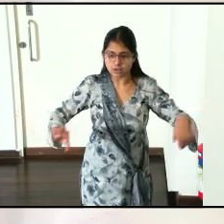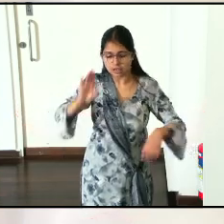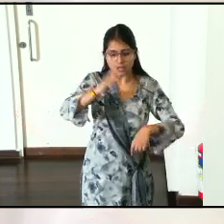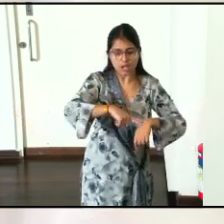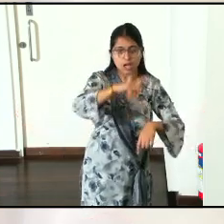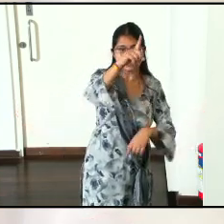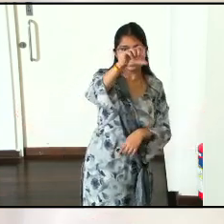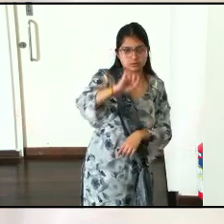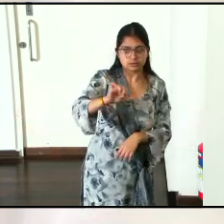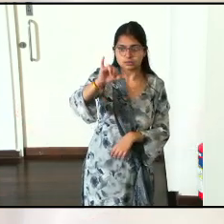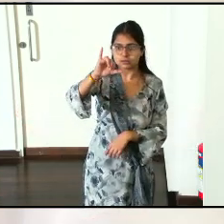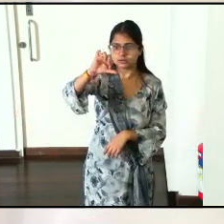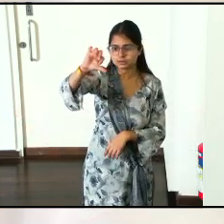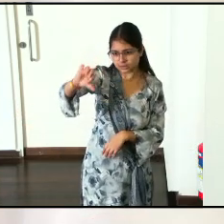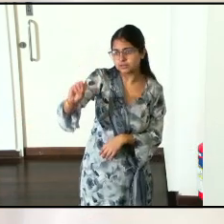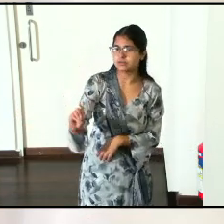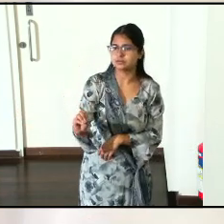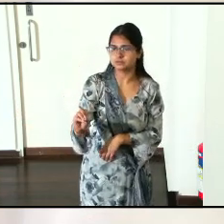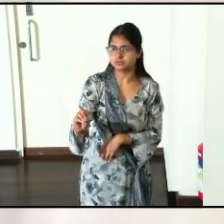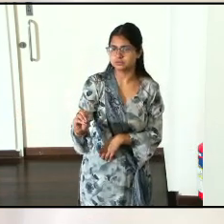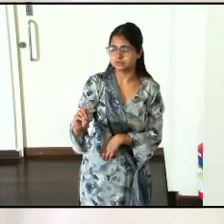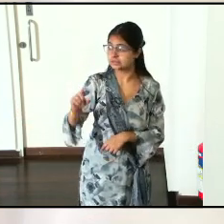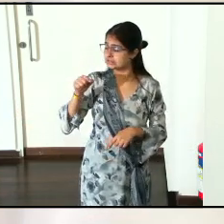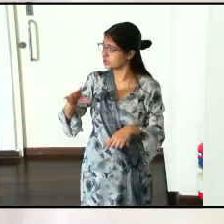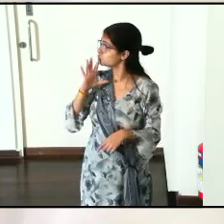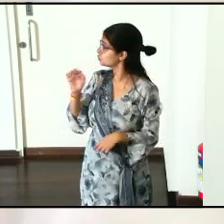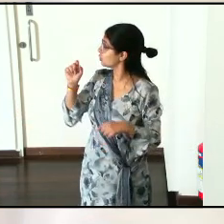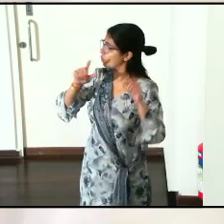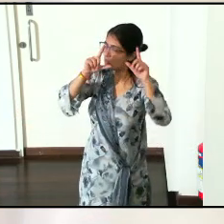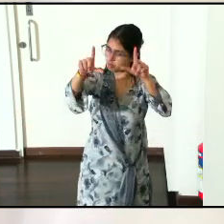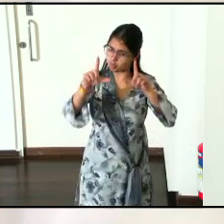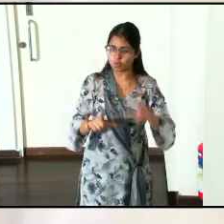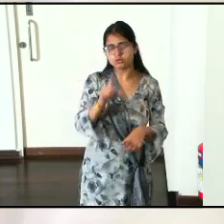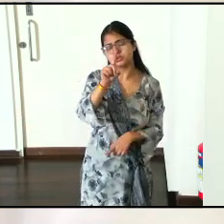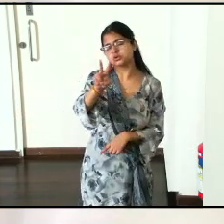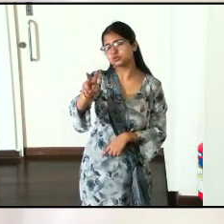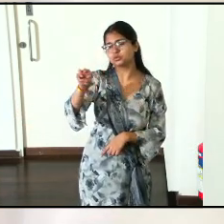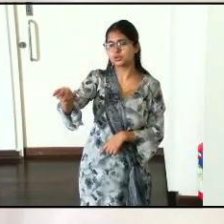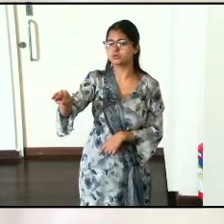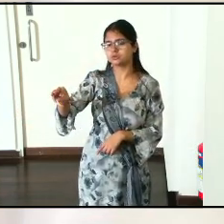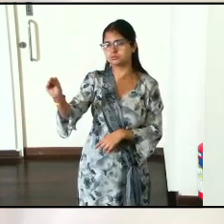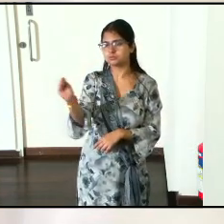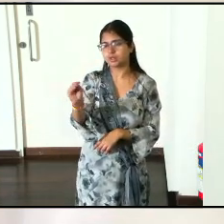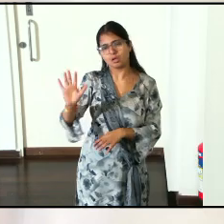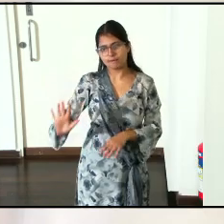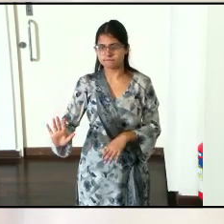and these posters from the 2000s certainly speak about that.